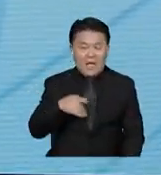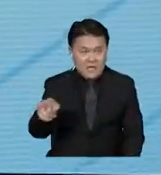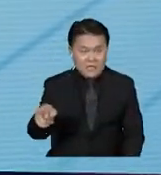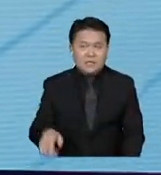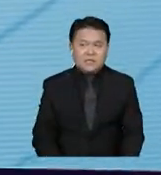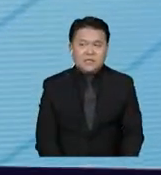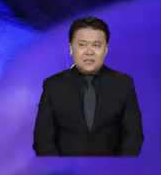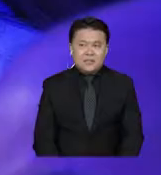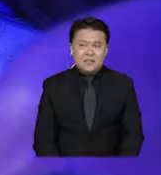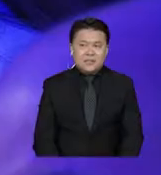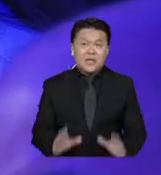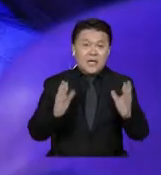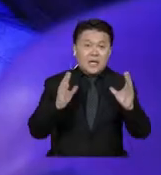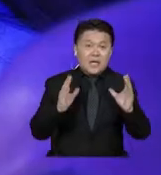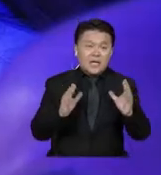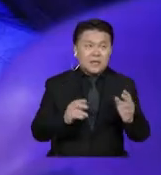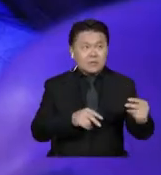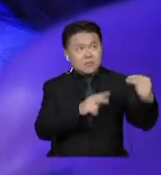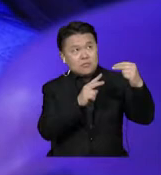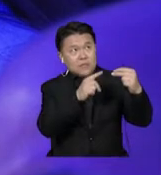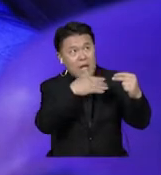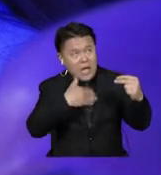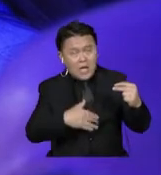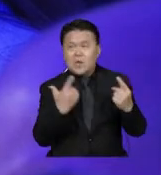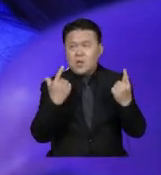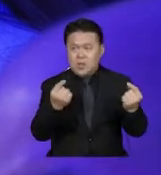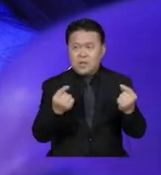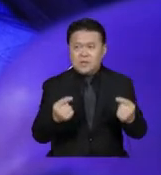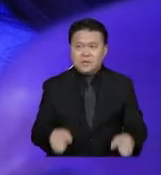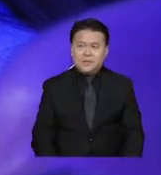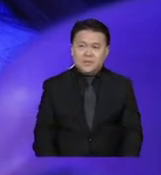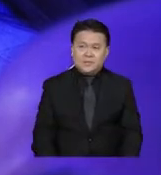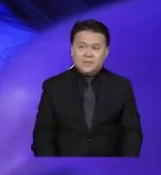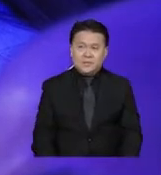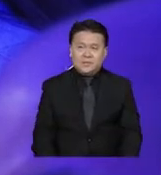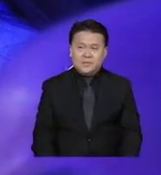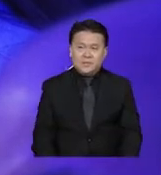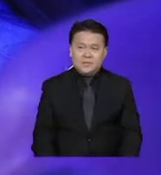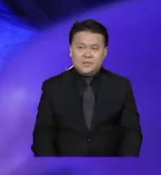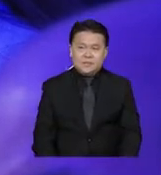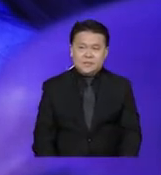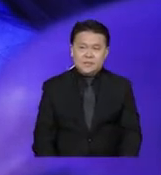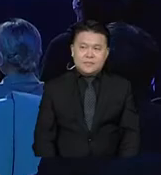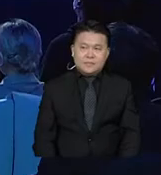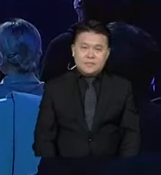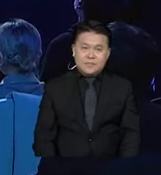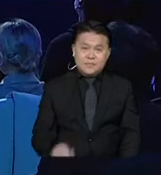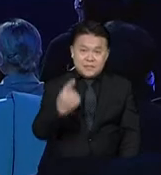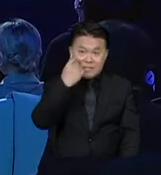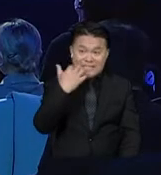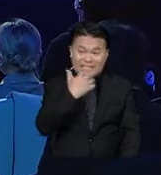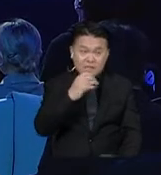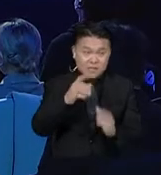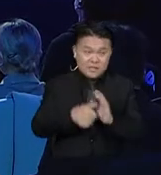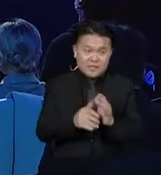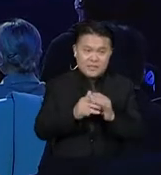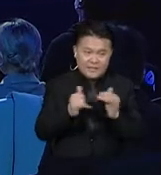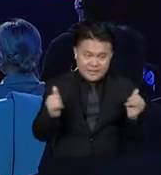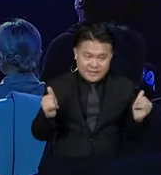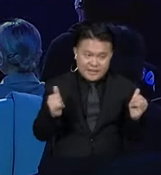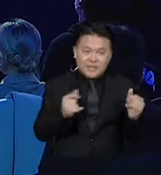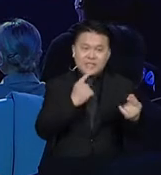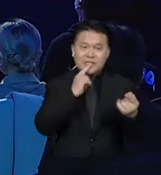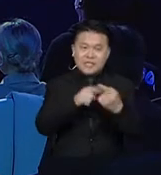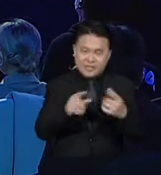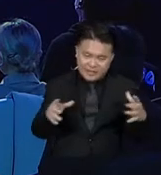babies first use to recognize another person. People are more likely to bond and cooperate when they see